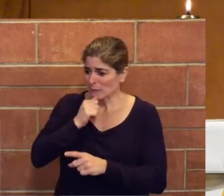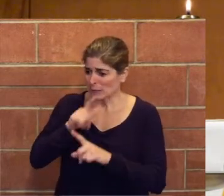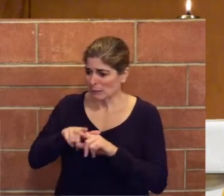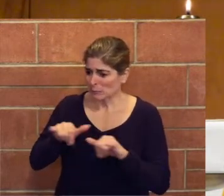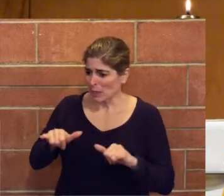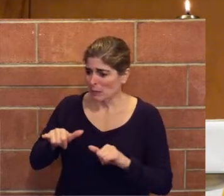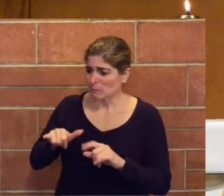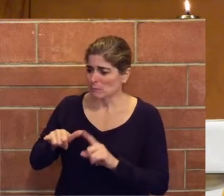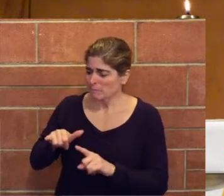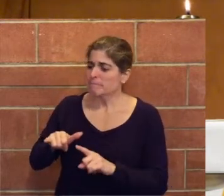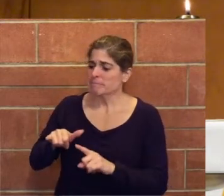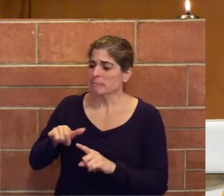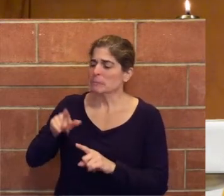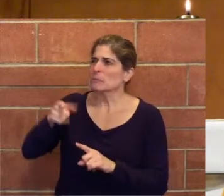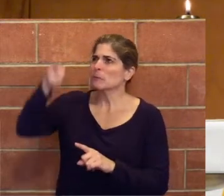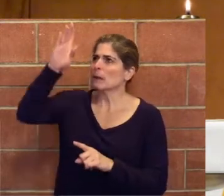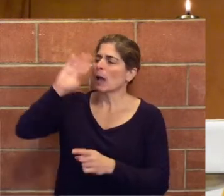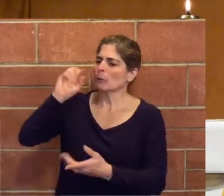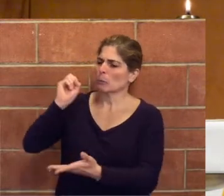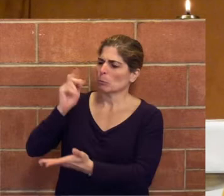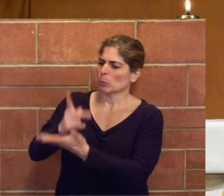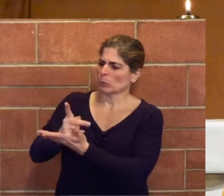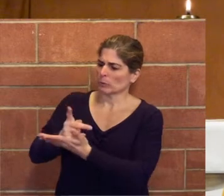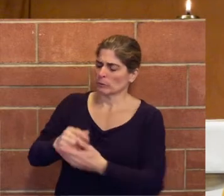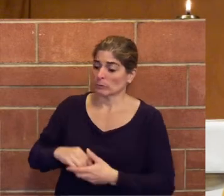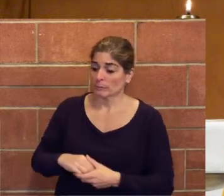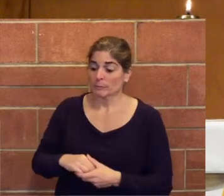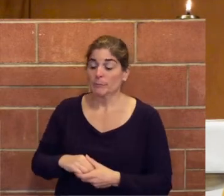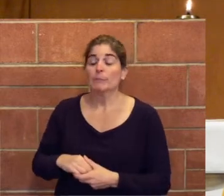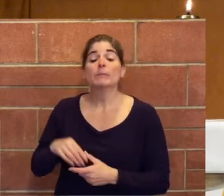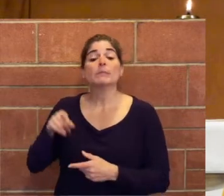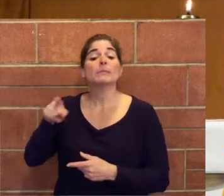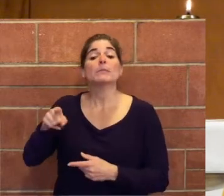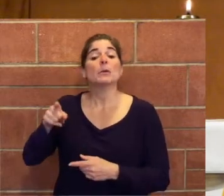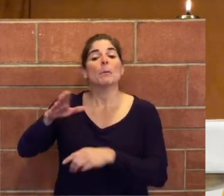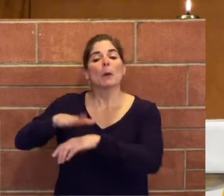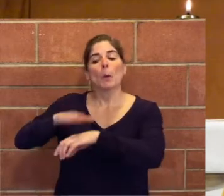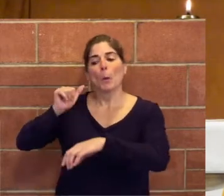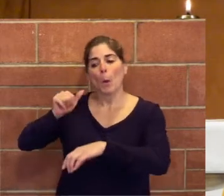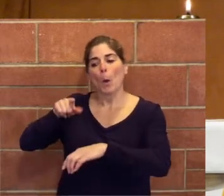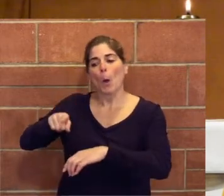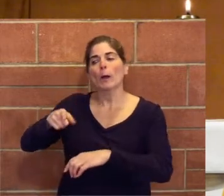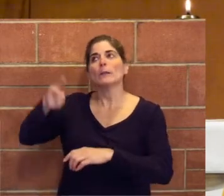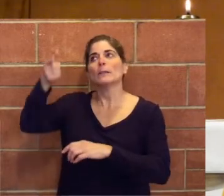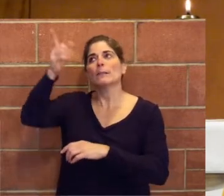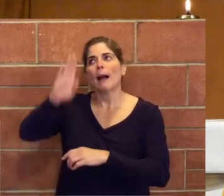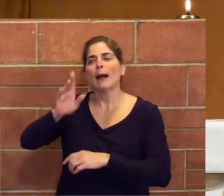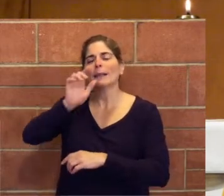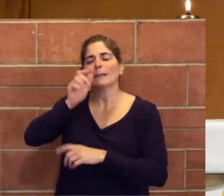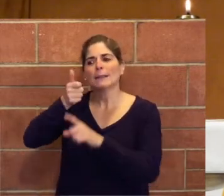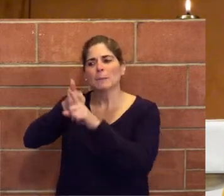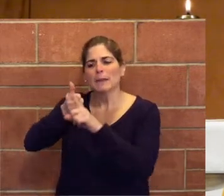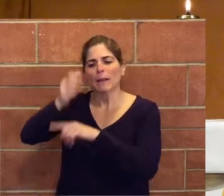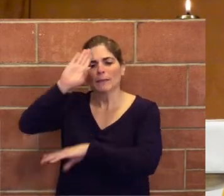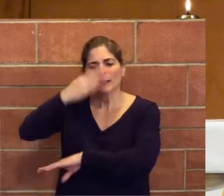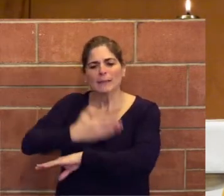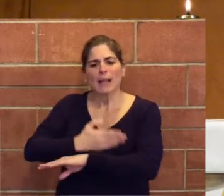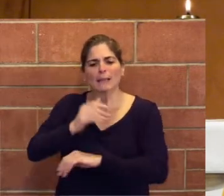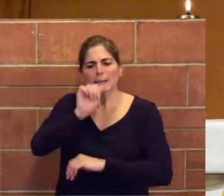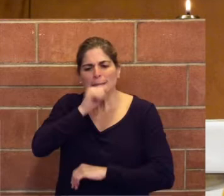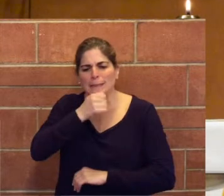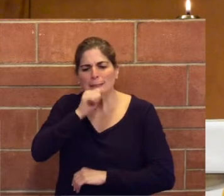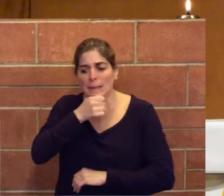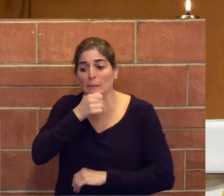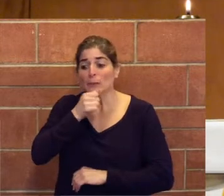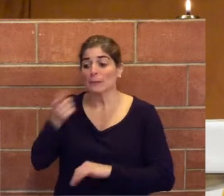approval. For to this you have been called, because Christ also suffered for you, leaving you an example, so that you